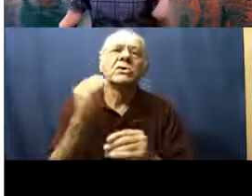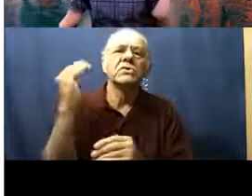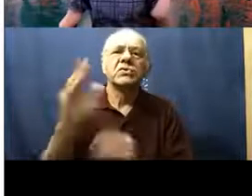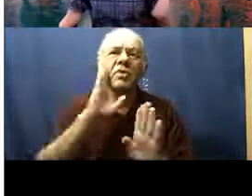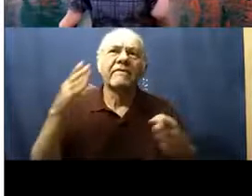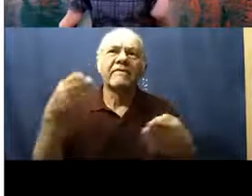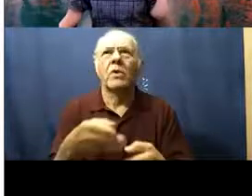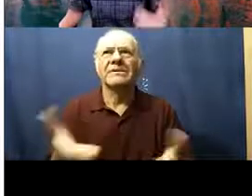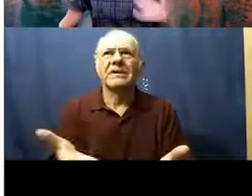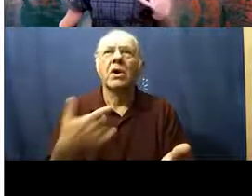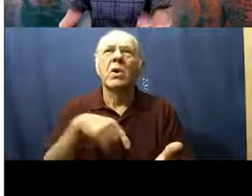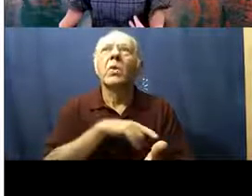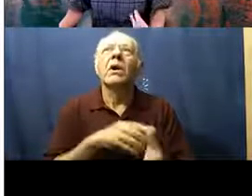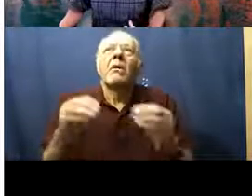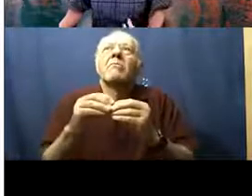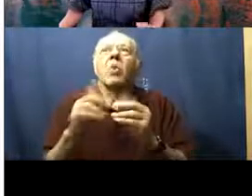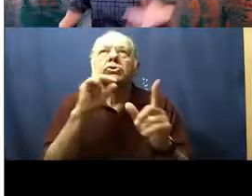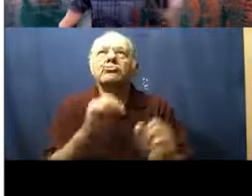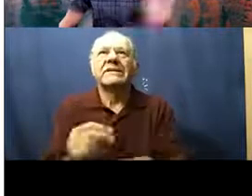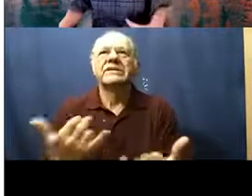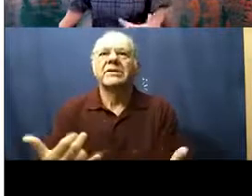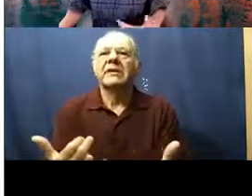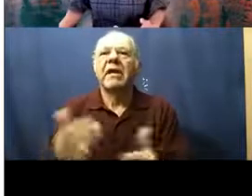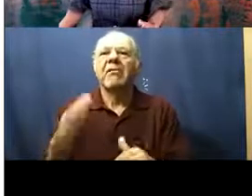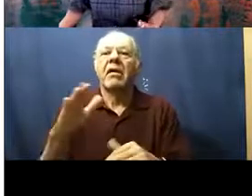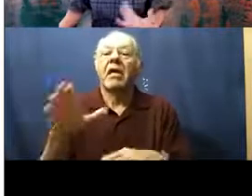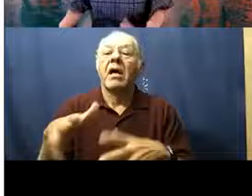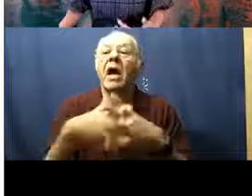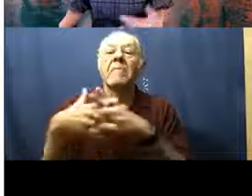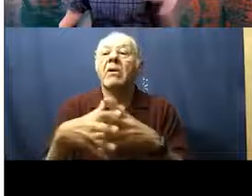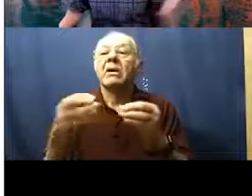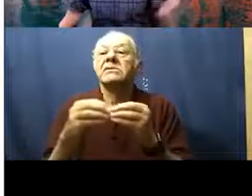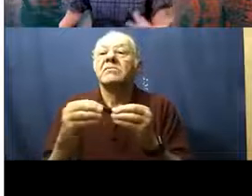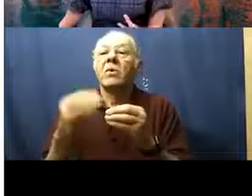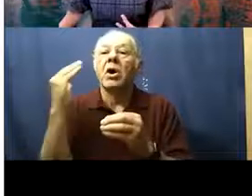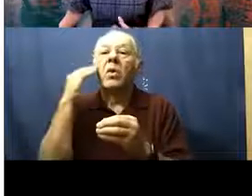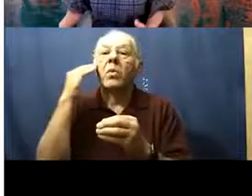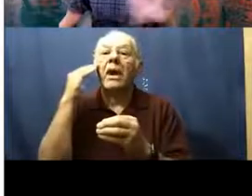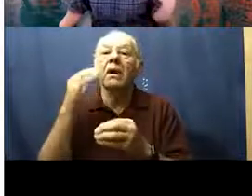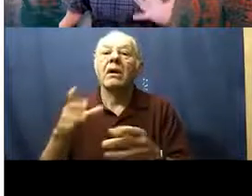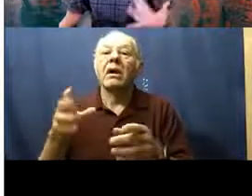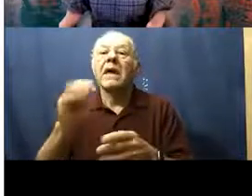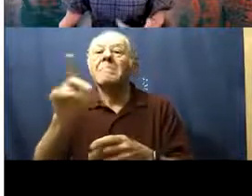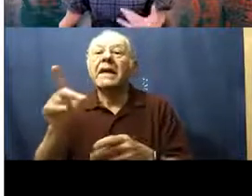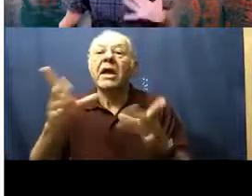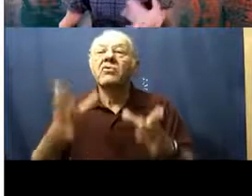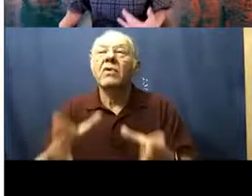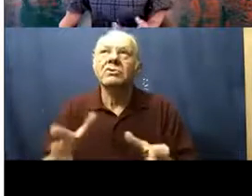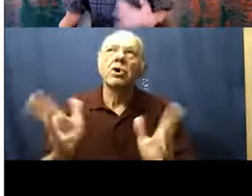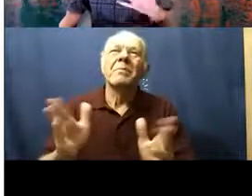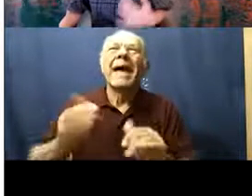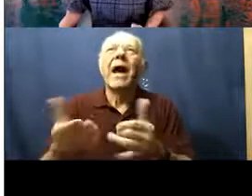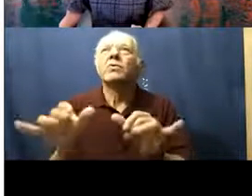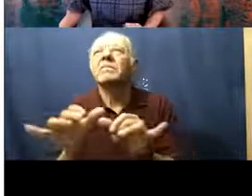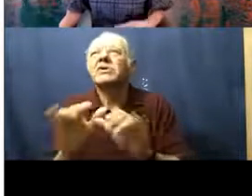here and we're more strategic now. The nation is more aware. Medicaid directors are talking about how to measure, how do we